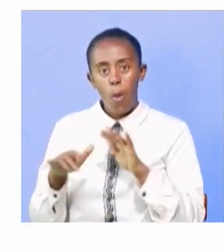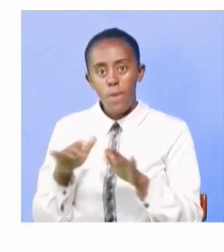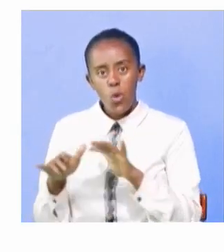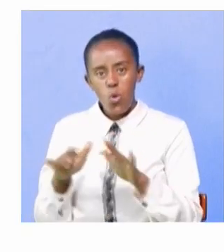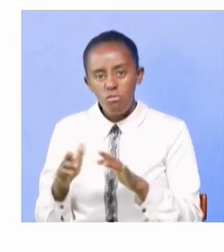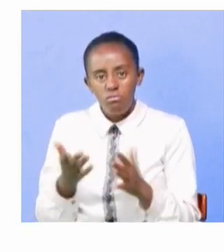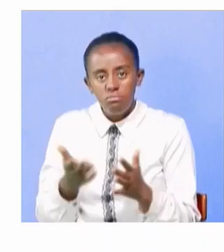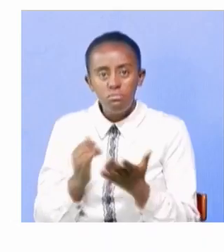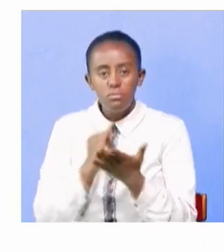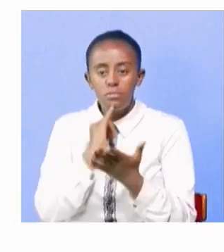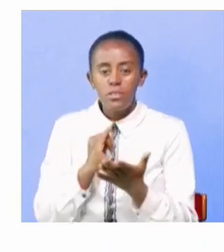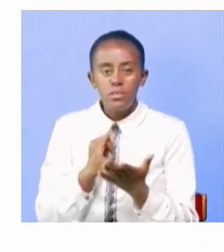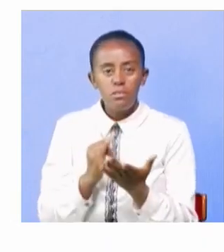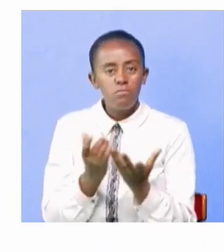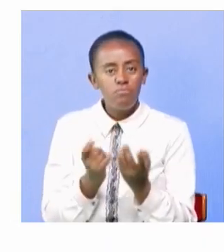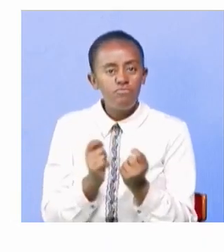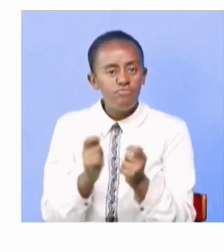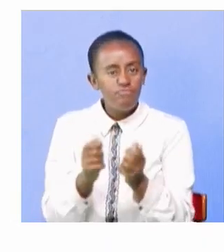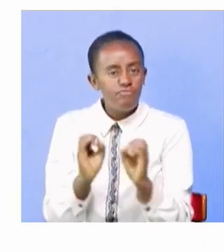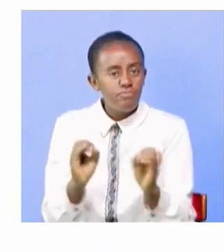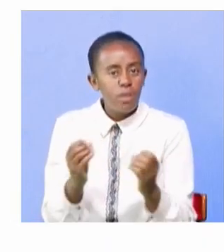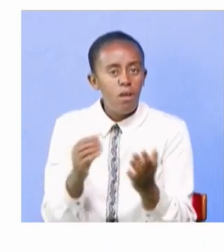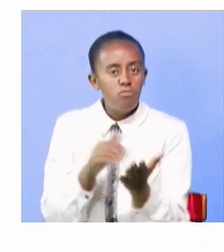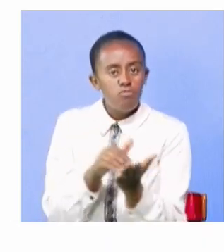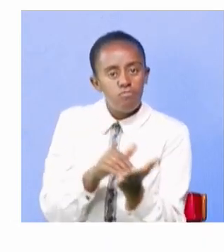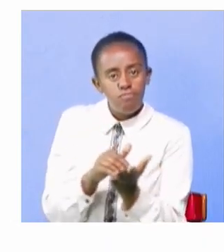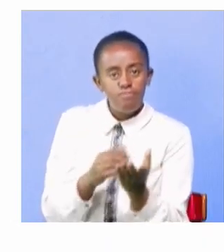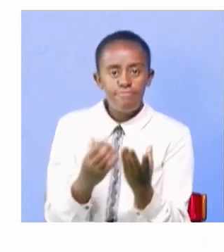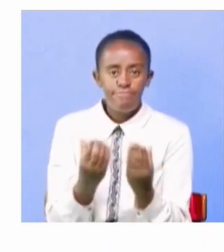is lagging